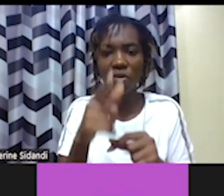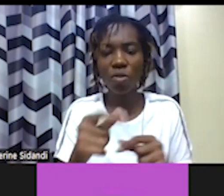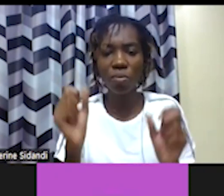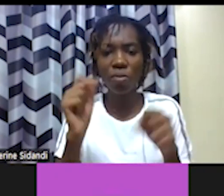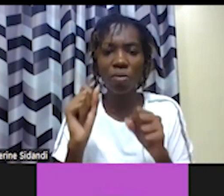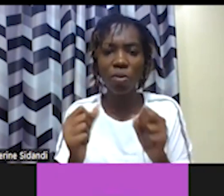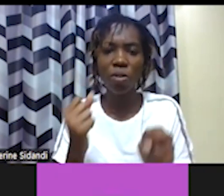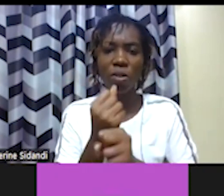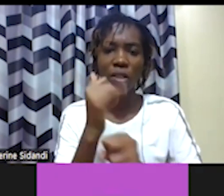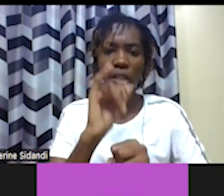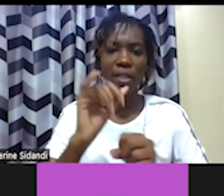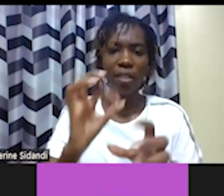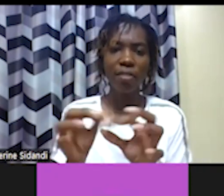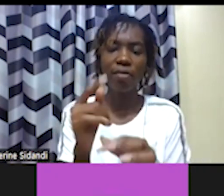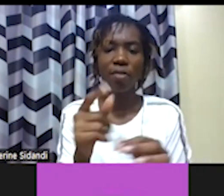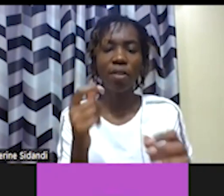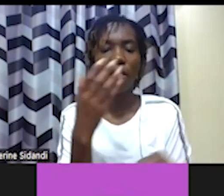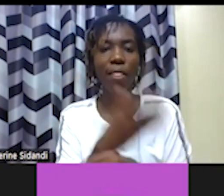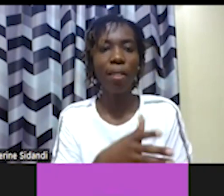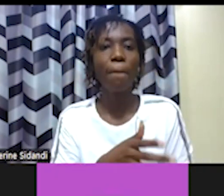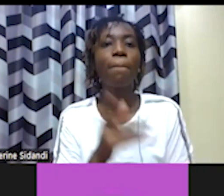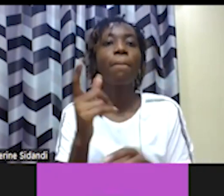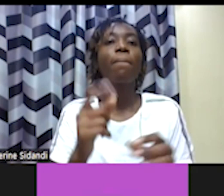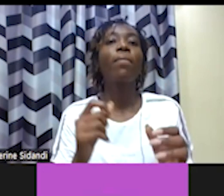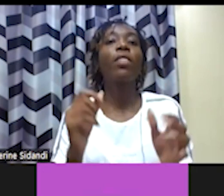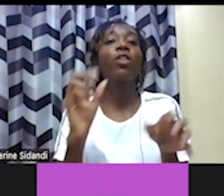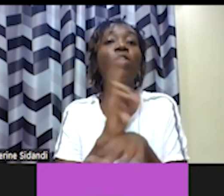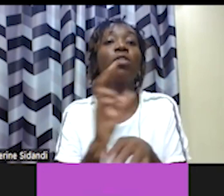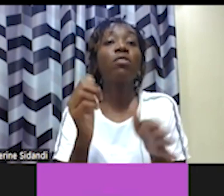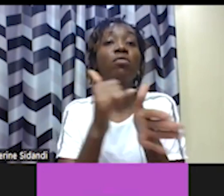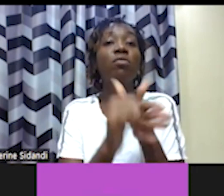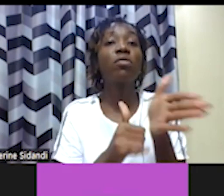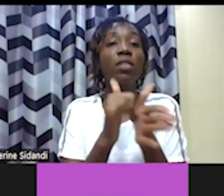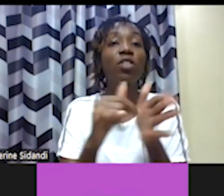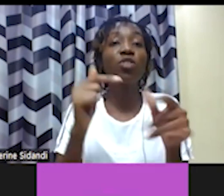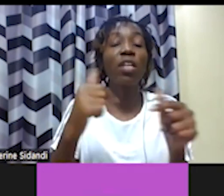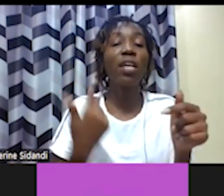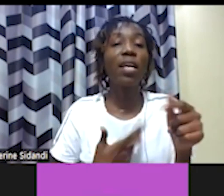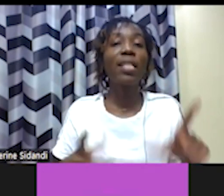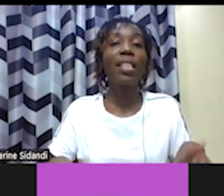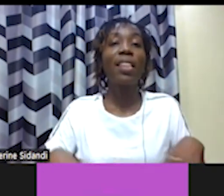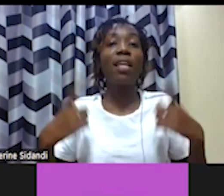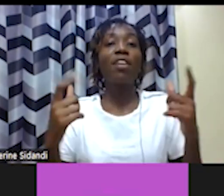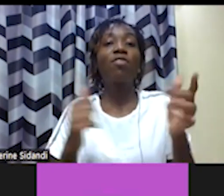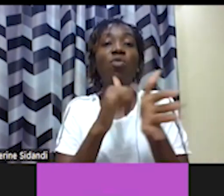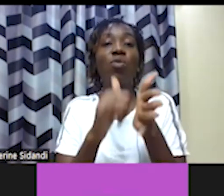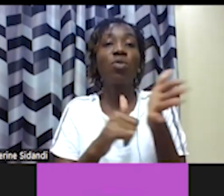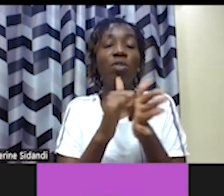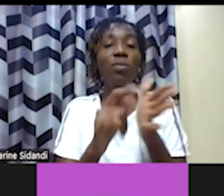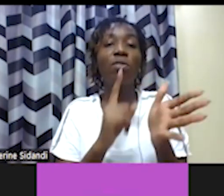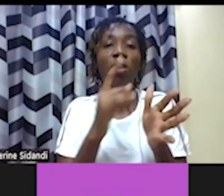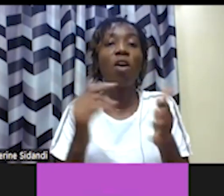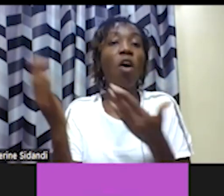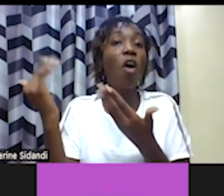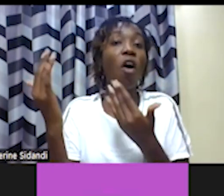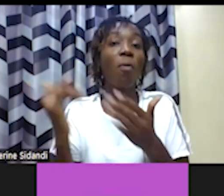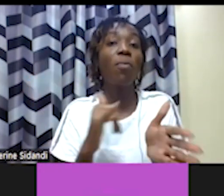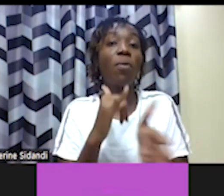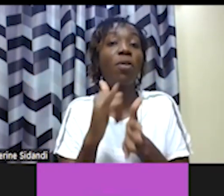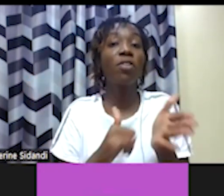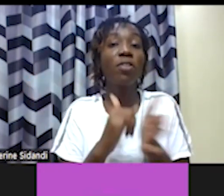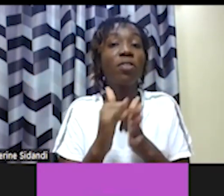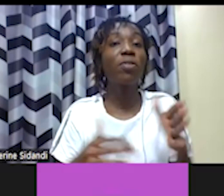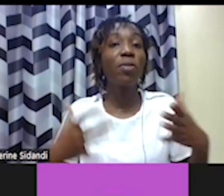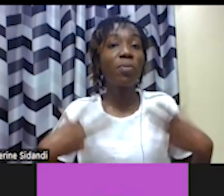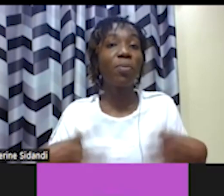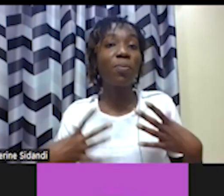do. If you can, please subscribe to our YouTube channel. Today, we were live on YouTube. So I hope the YouTube team, you guys are